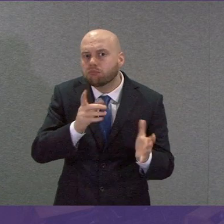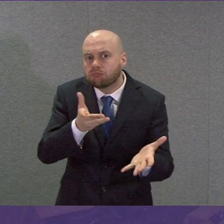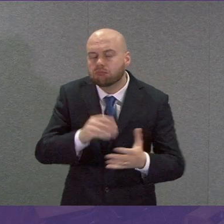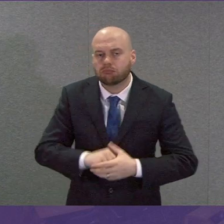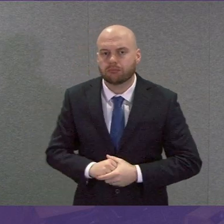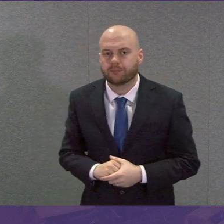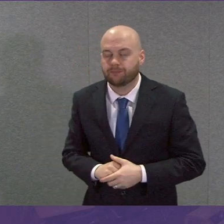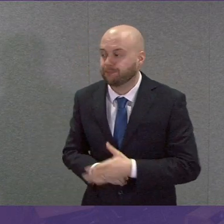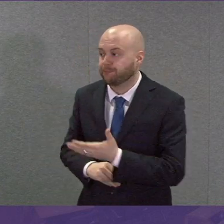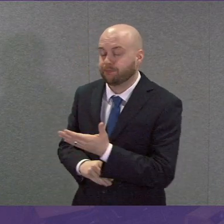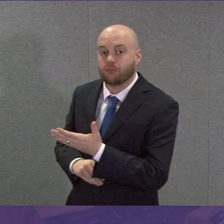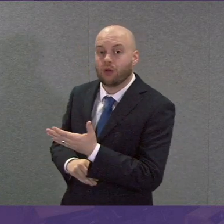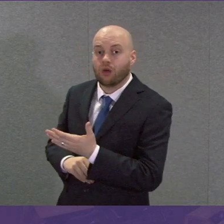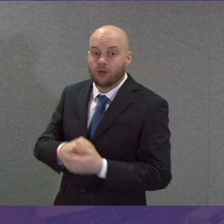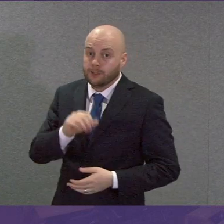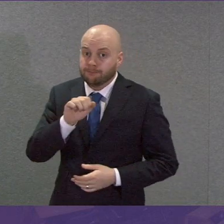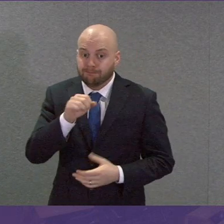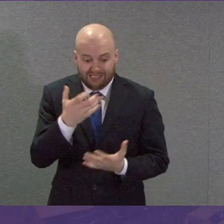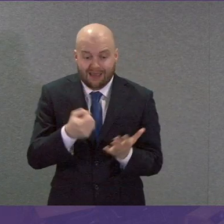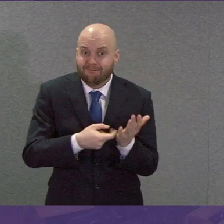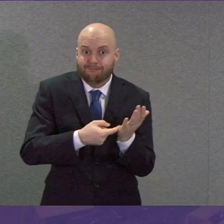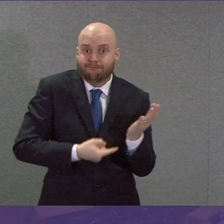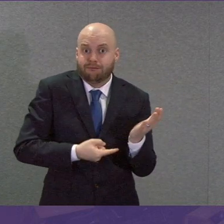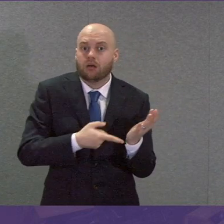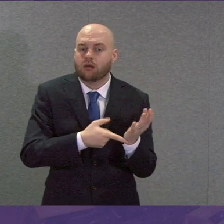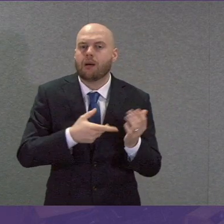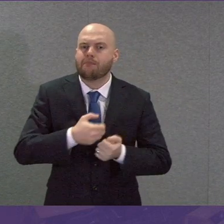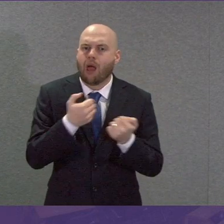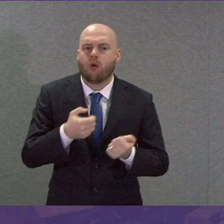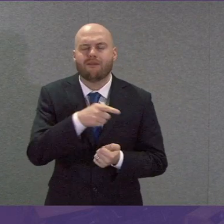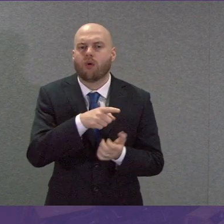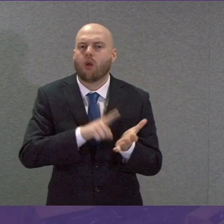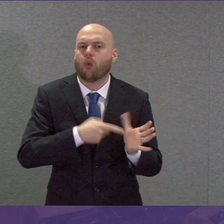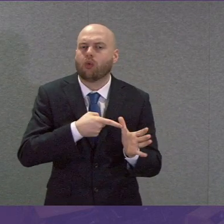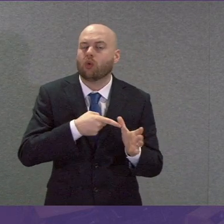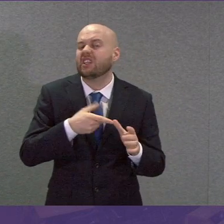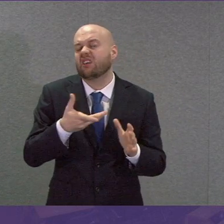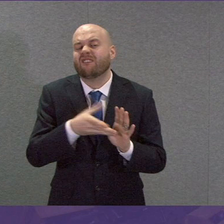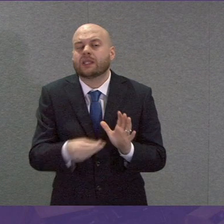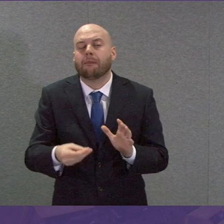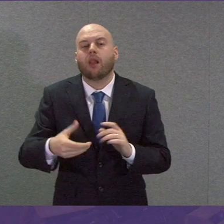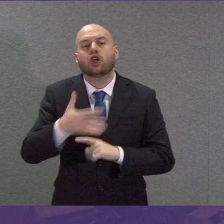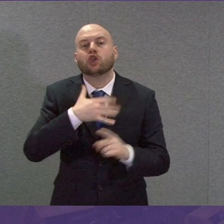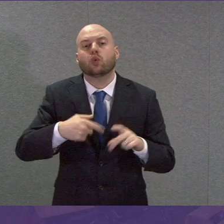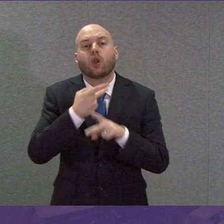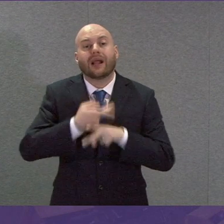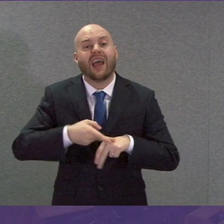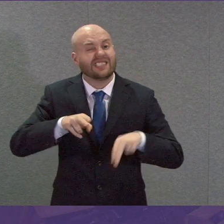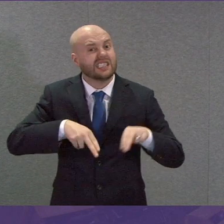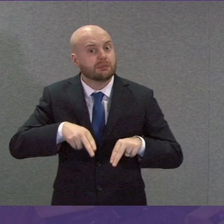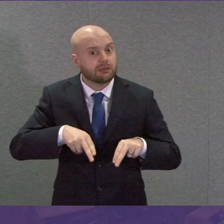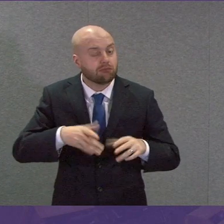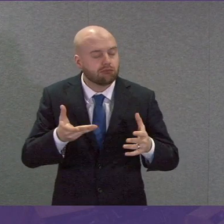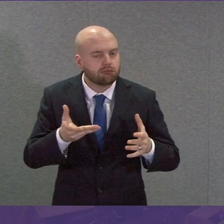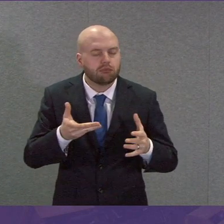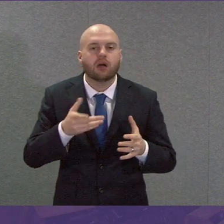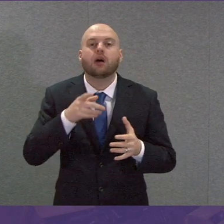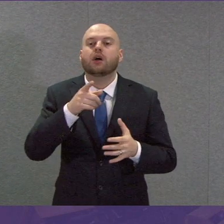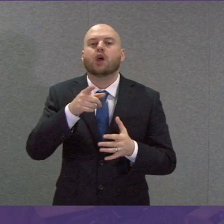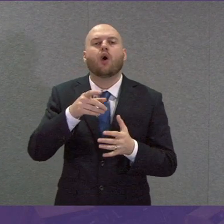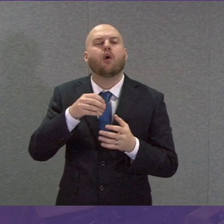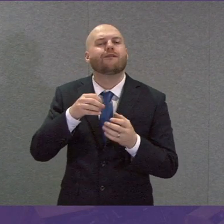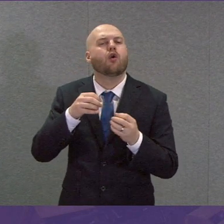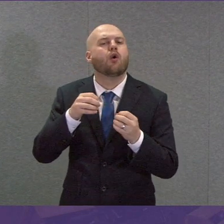there are a variety of powers for local authorities. We've mentioned social care assessments. The powers in by-elections are quite clear, and this has been